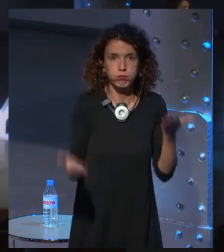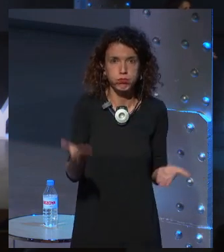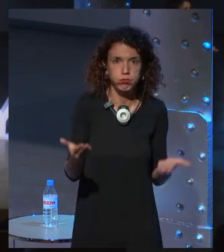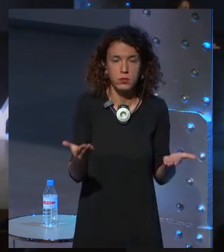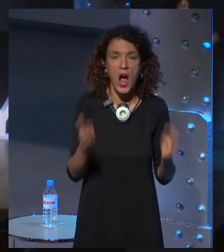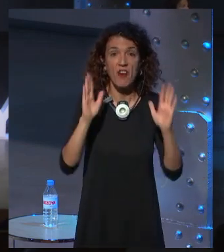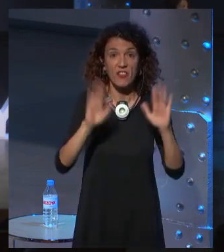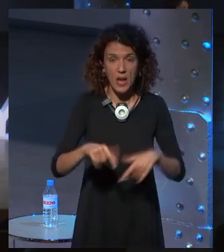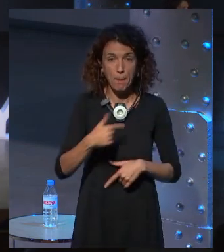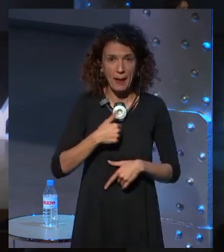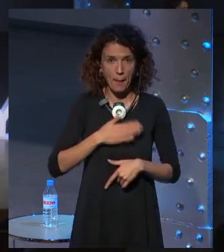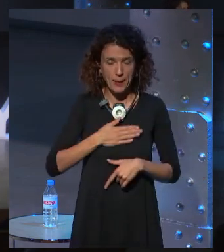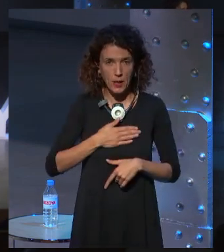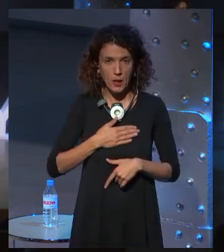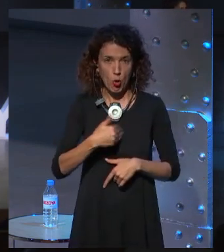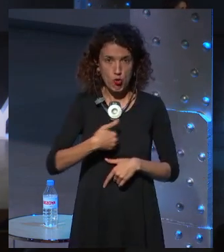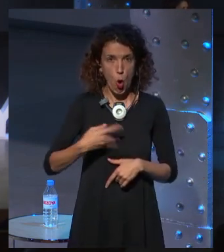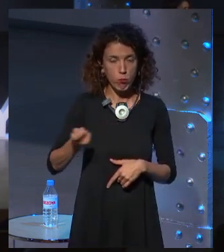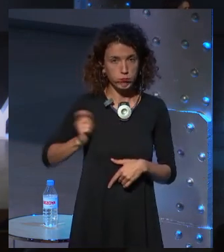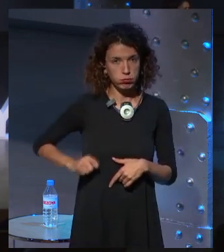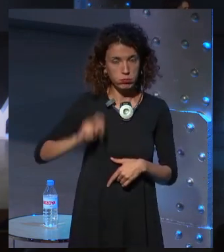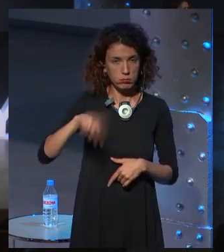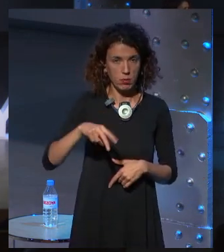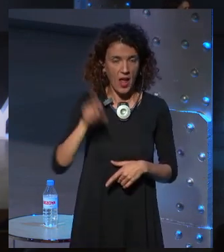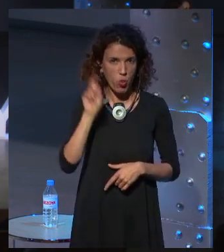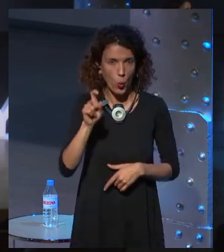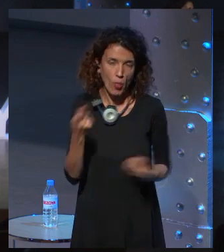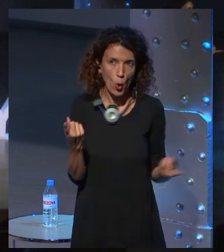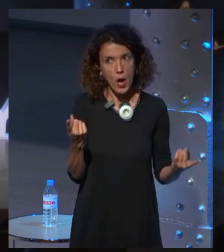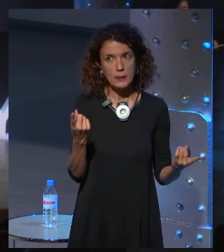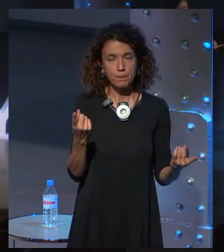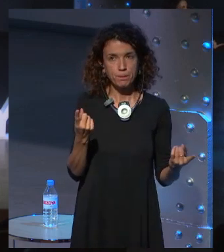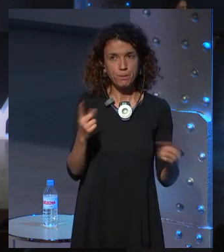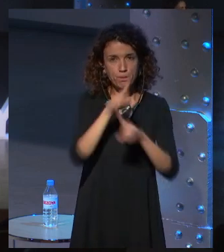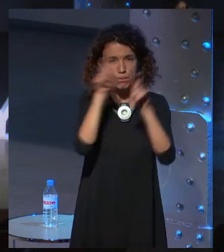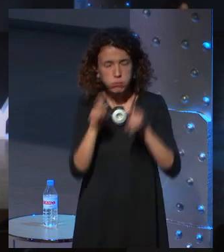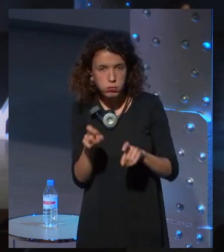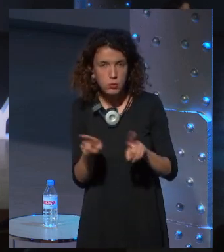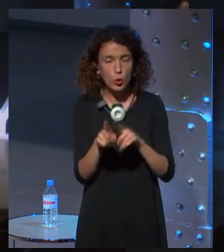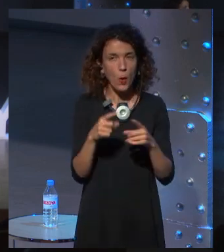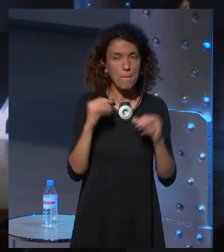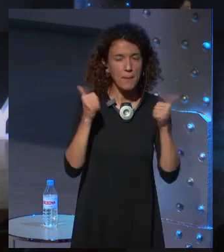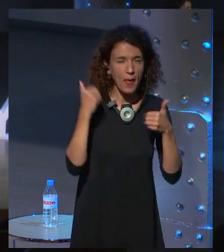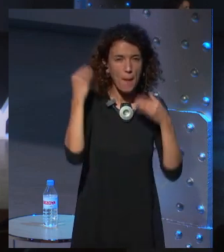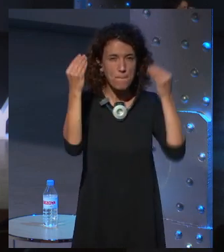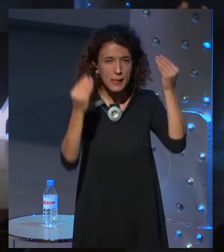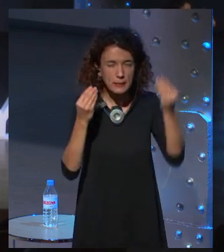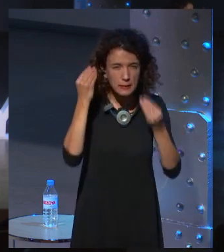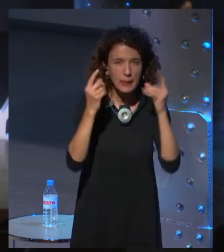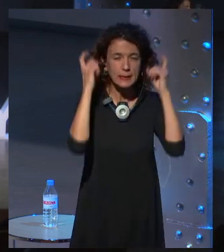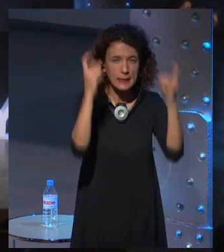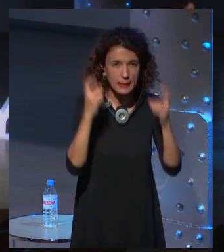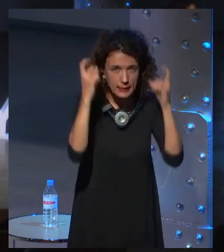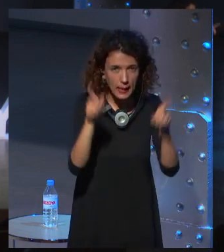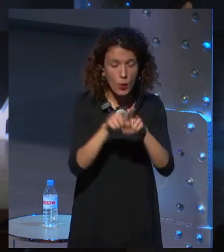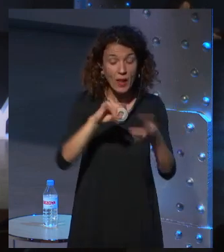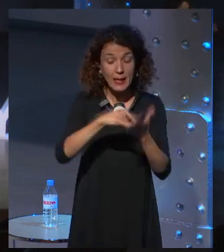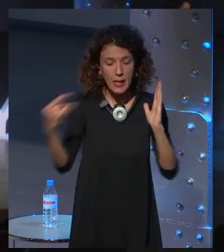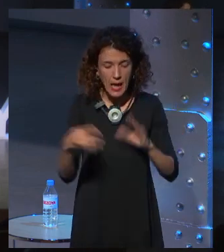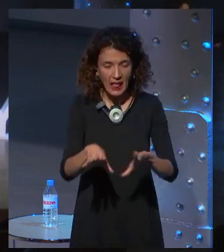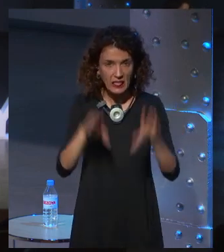educator is to say, well, okay, I better start understanding this technology. I better start understanding, at least